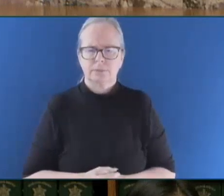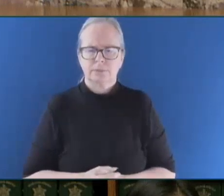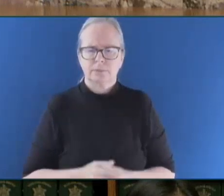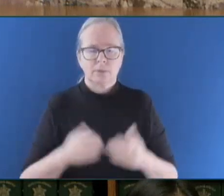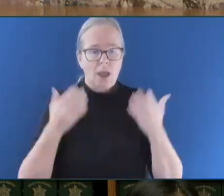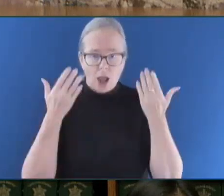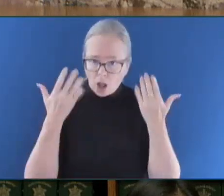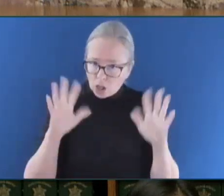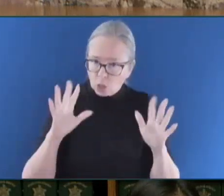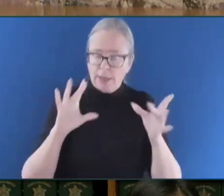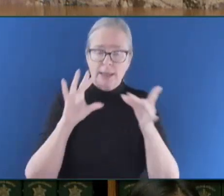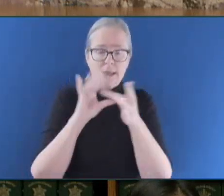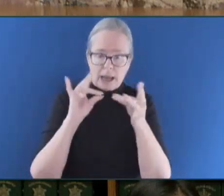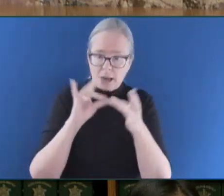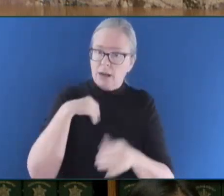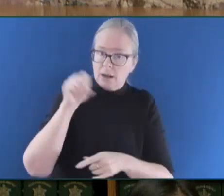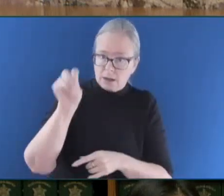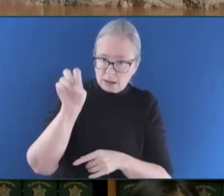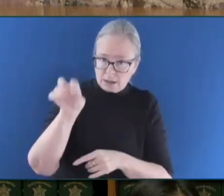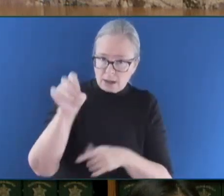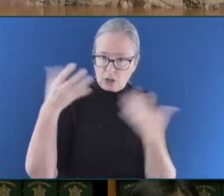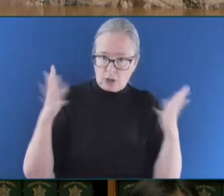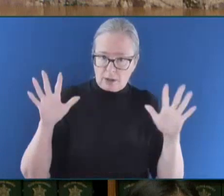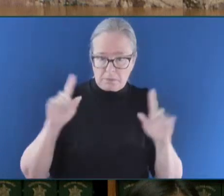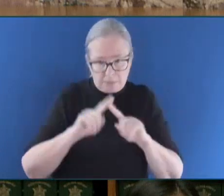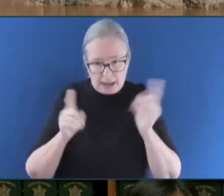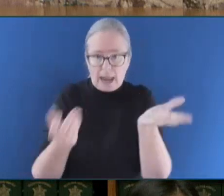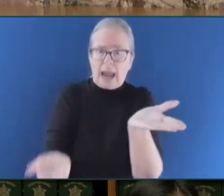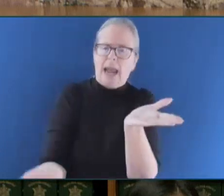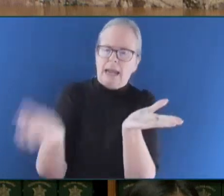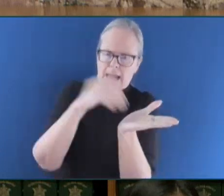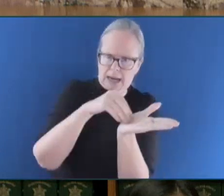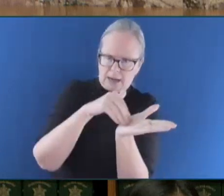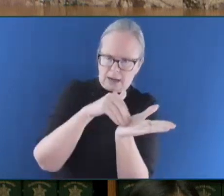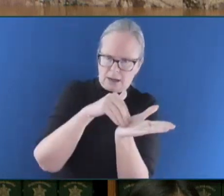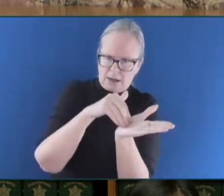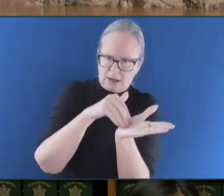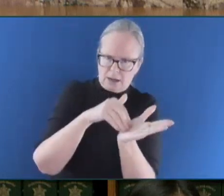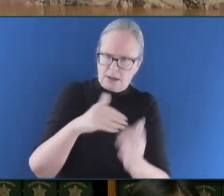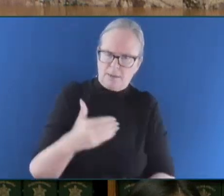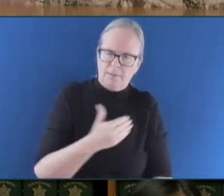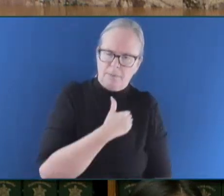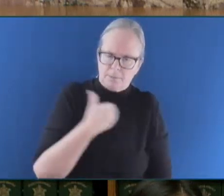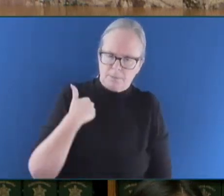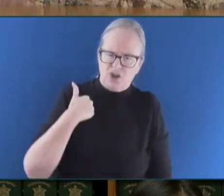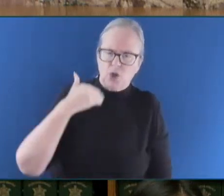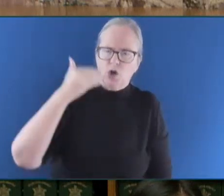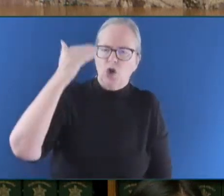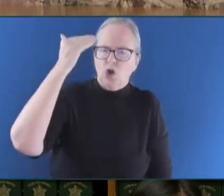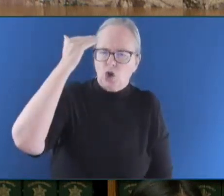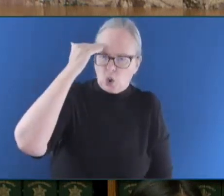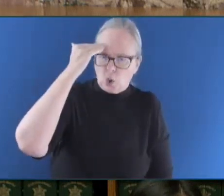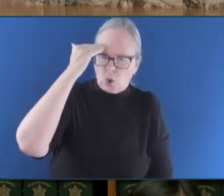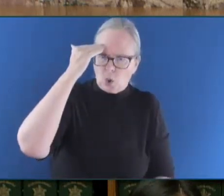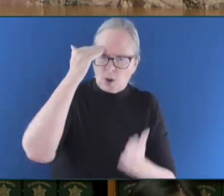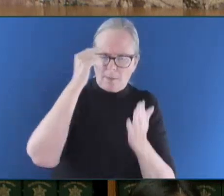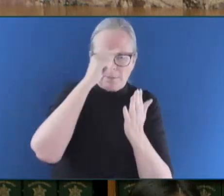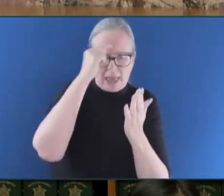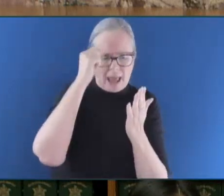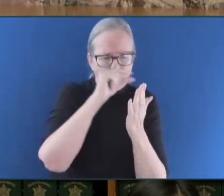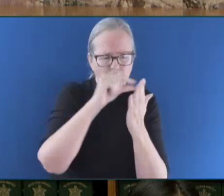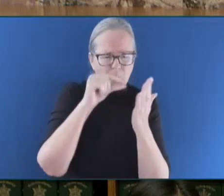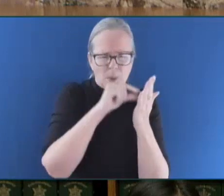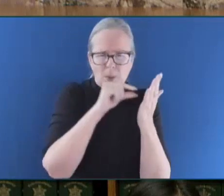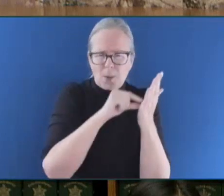knows full well that the redacted information is confidential RCMP information, which I